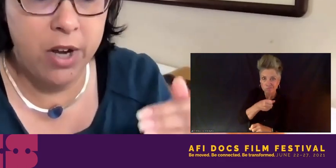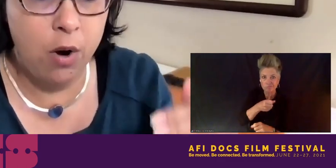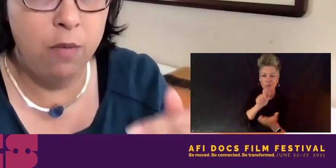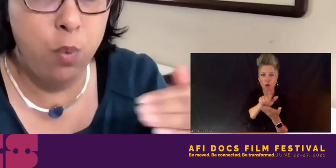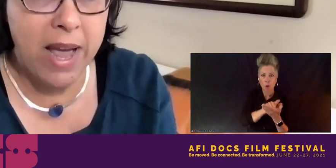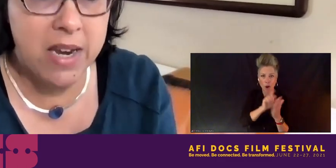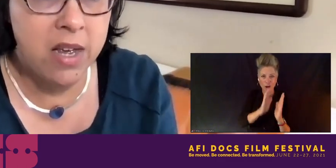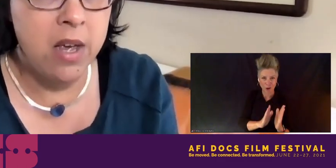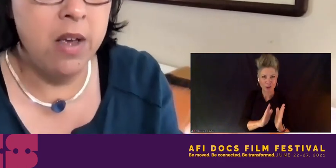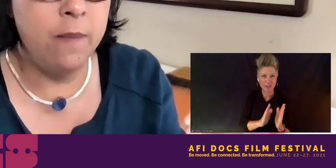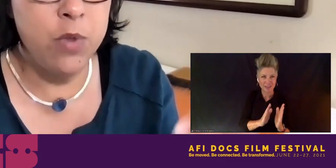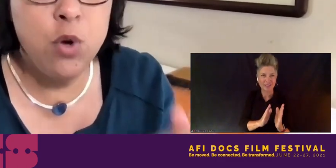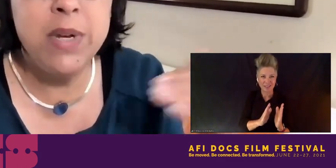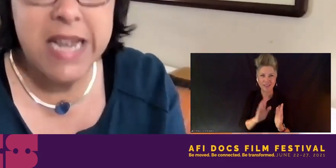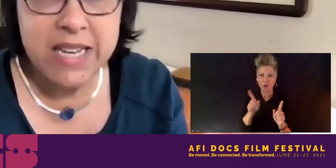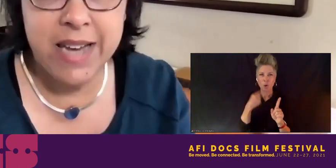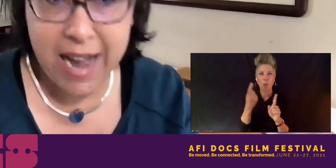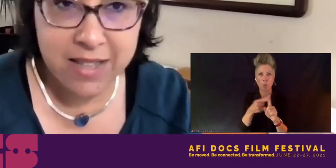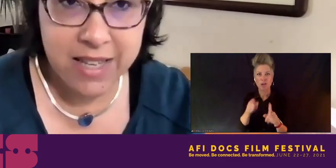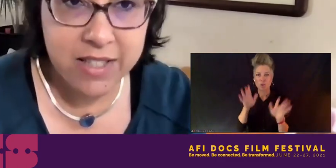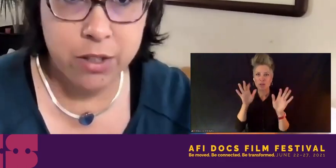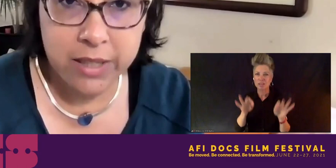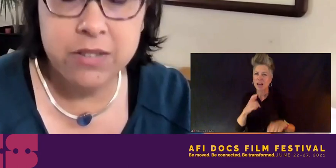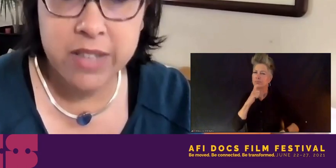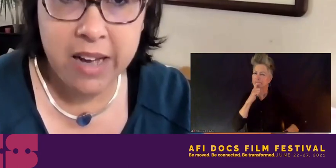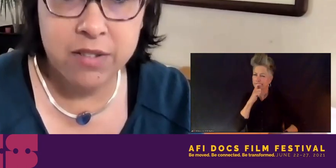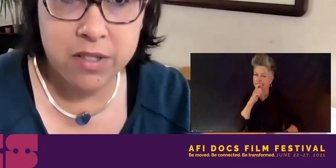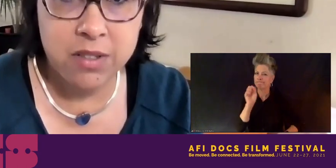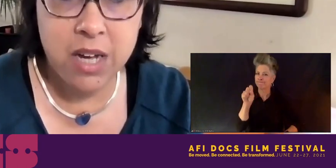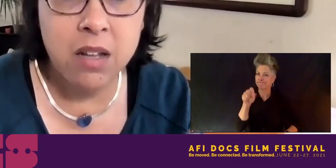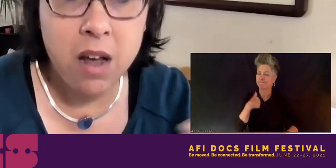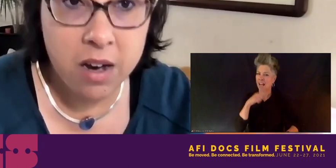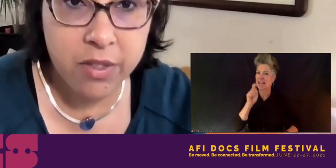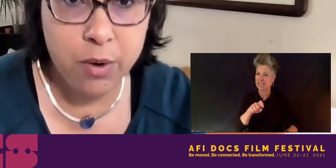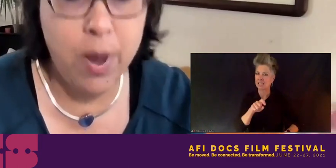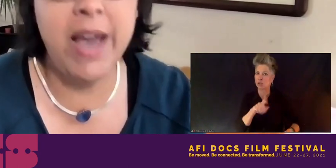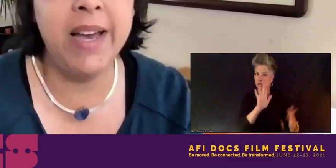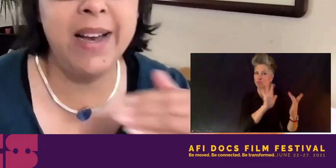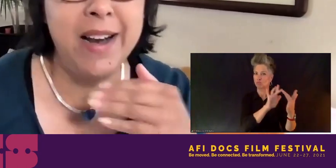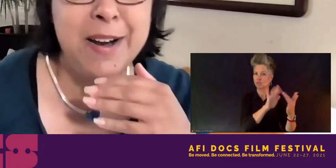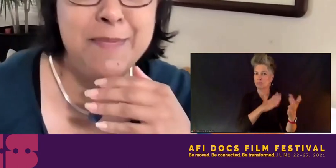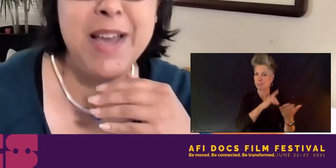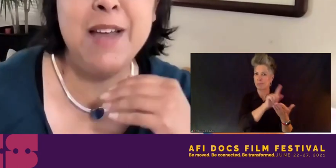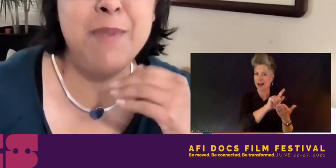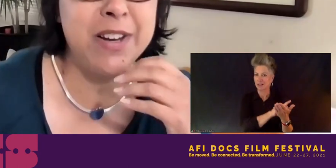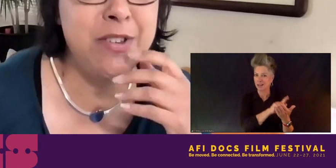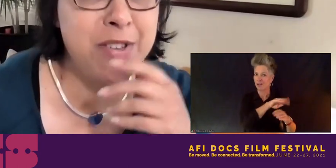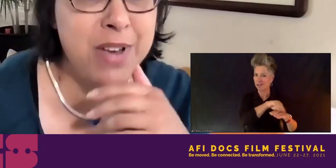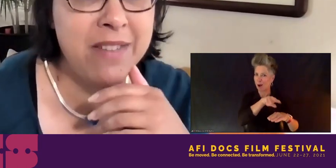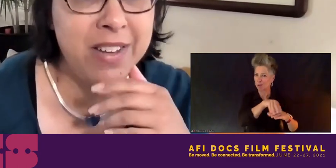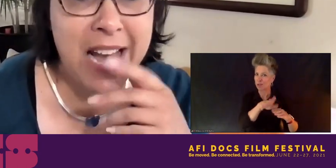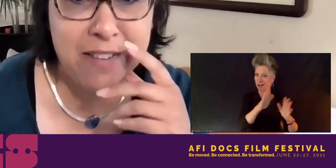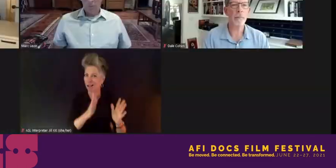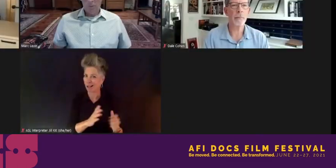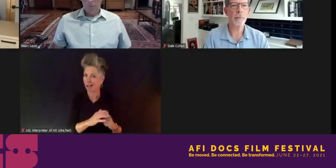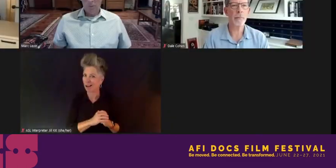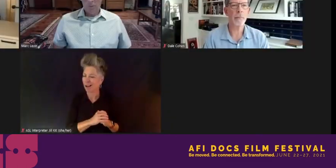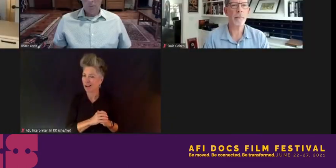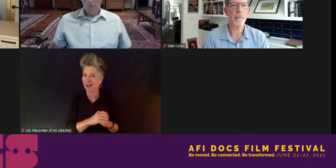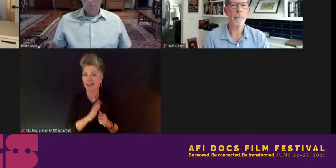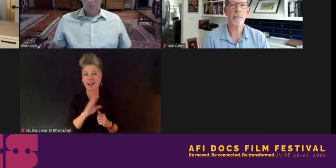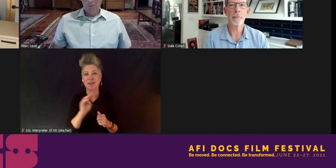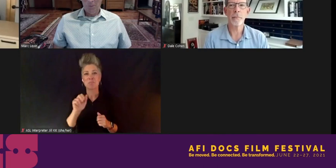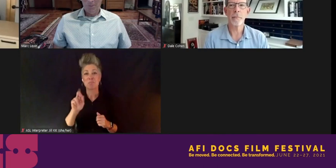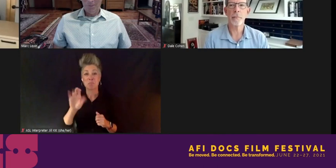about, you know, of when you need to access your legal counsel along the way? Um, and Mark, you, you gave a laugh. So,